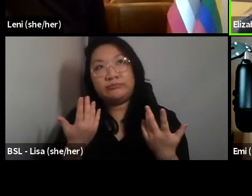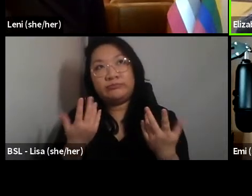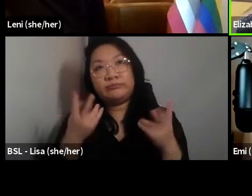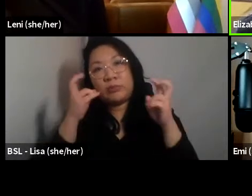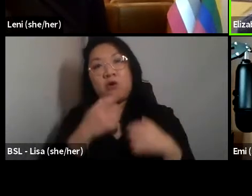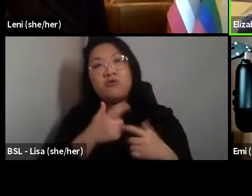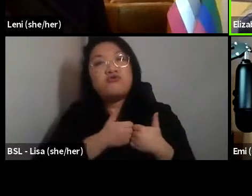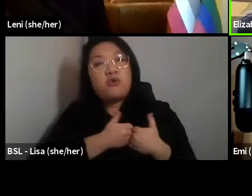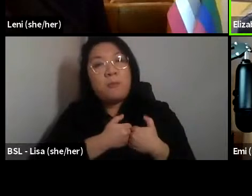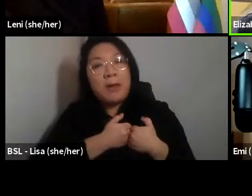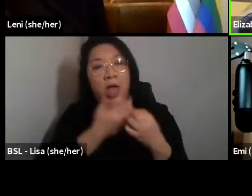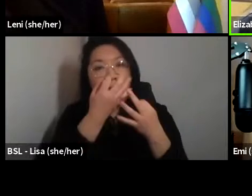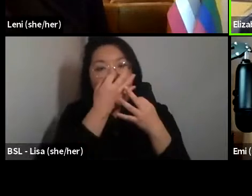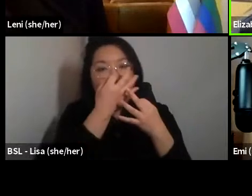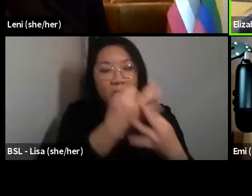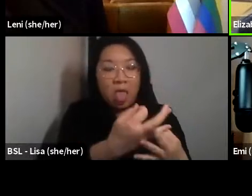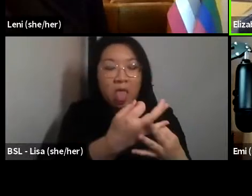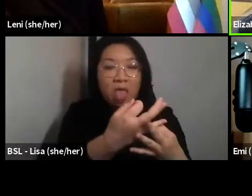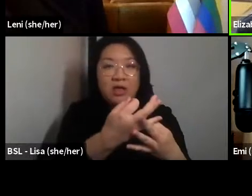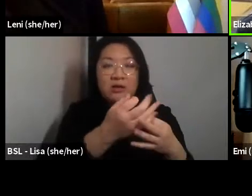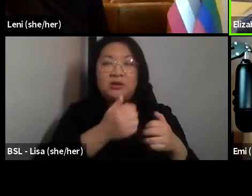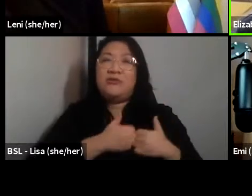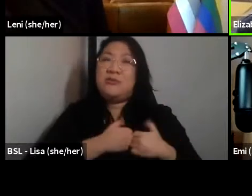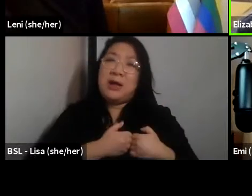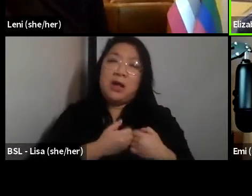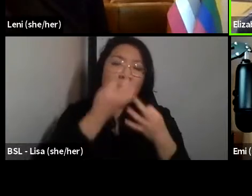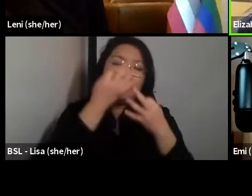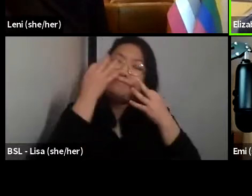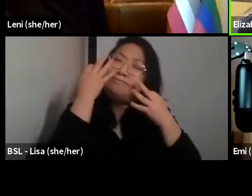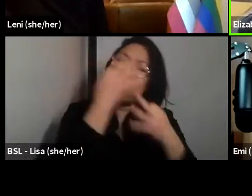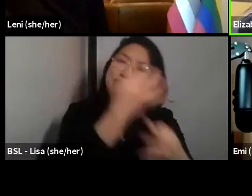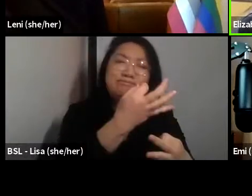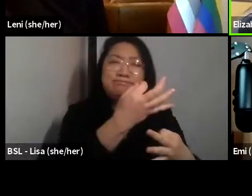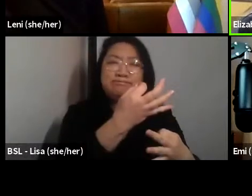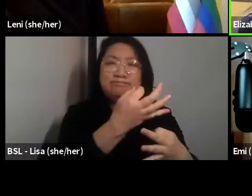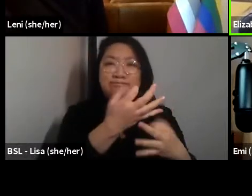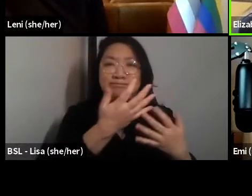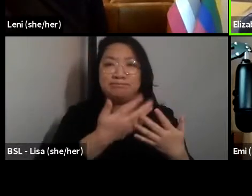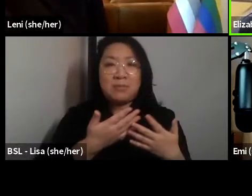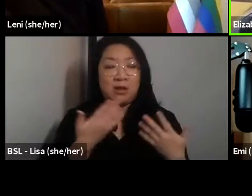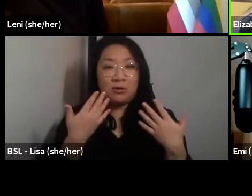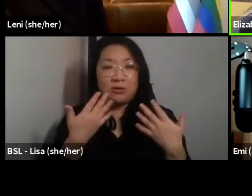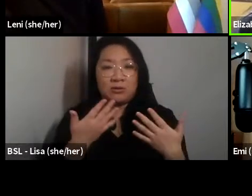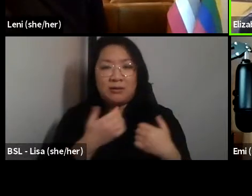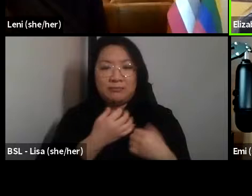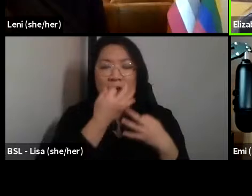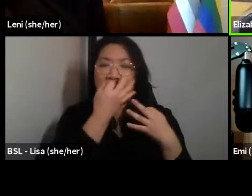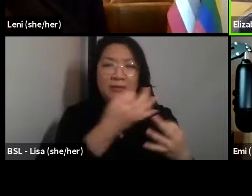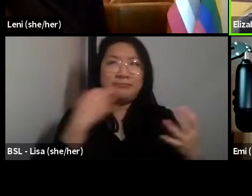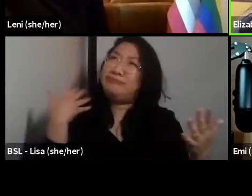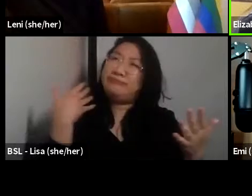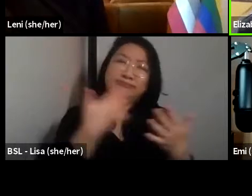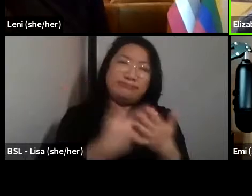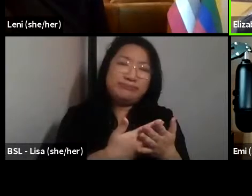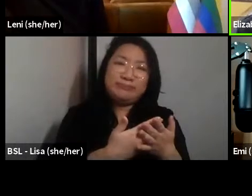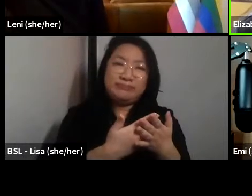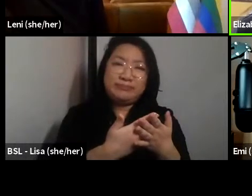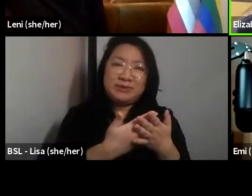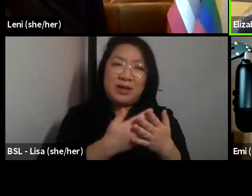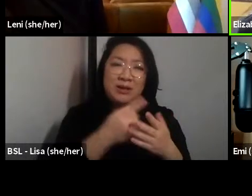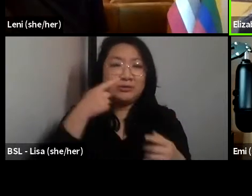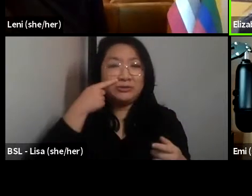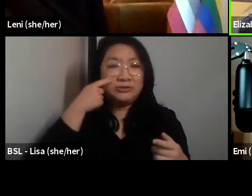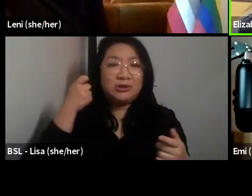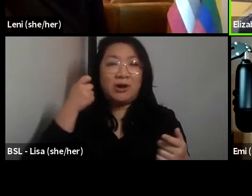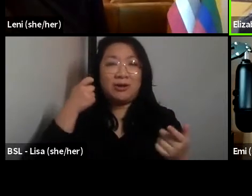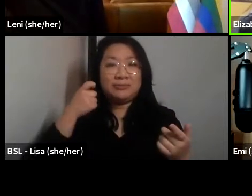have an enormous capacity for romance. I've always been in love with someone since I was a child. There's always been